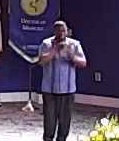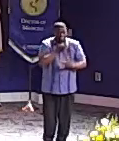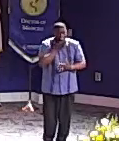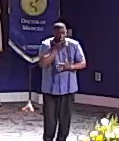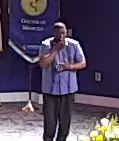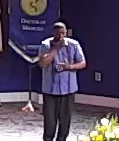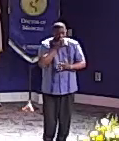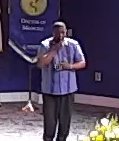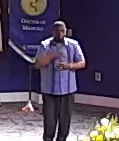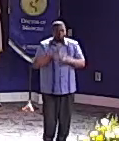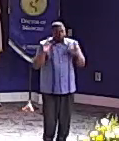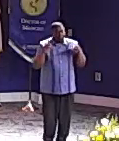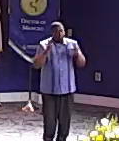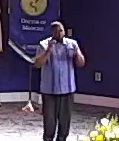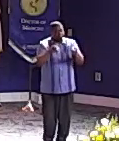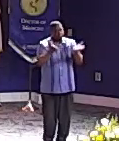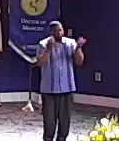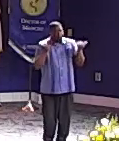momentarily.